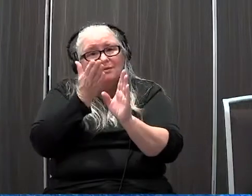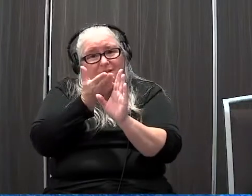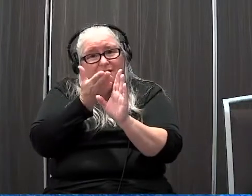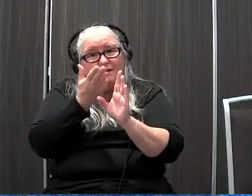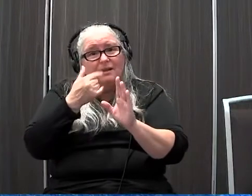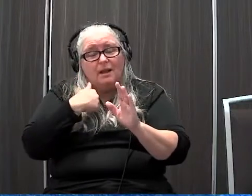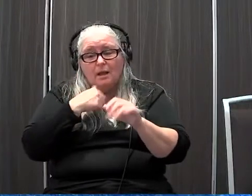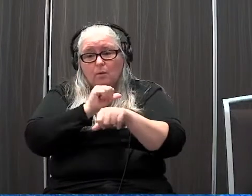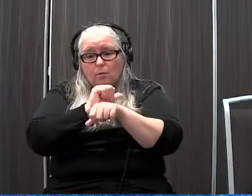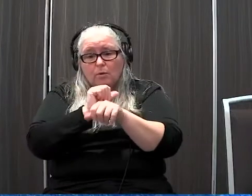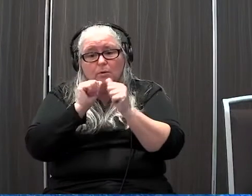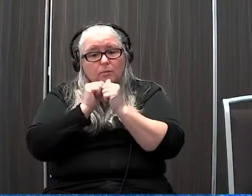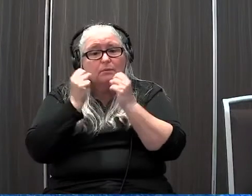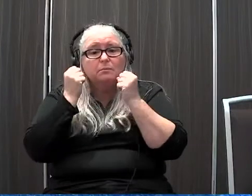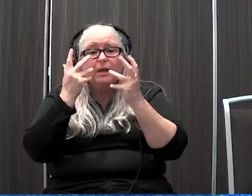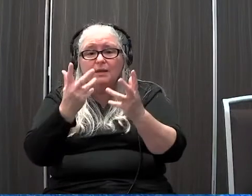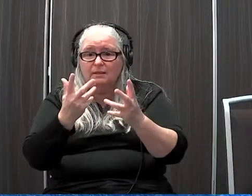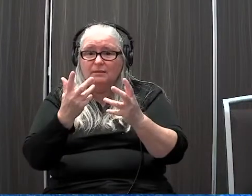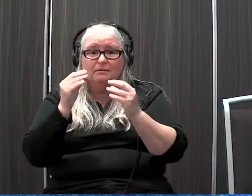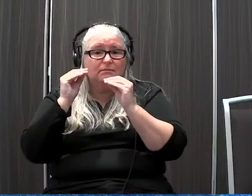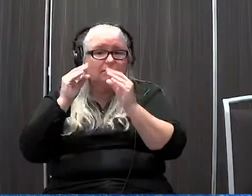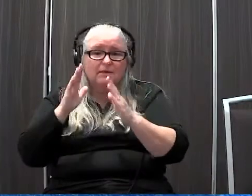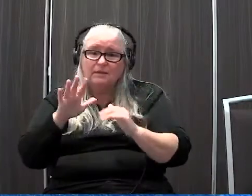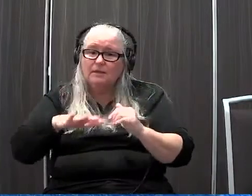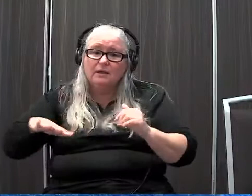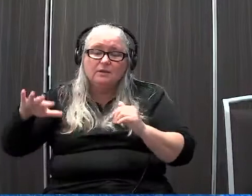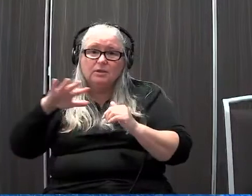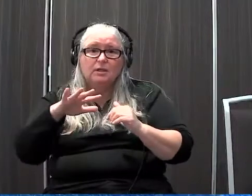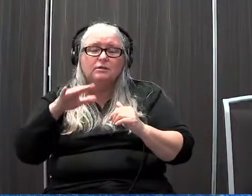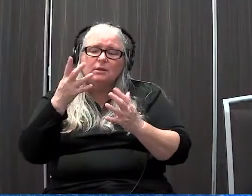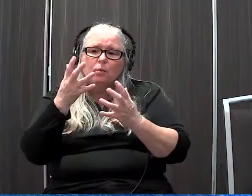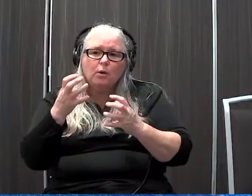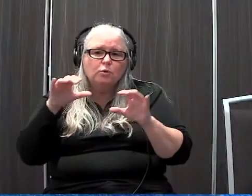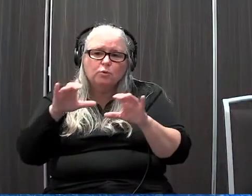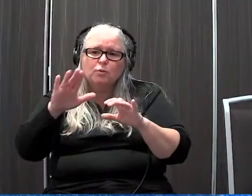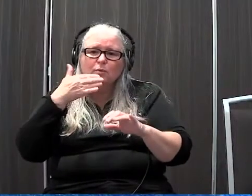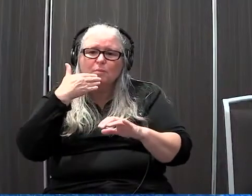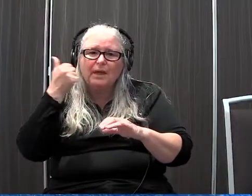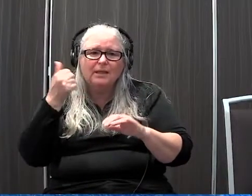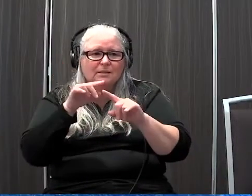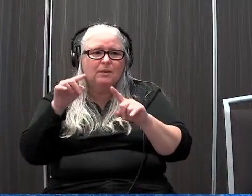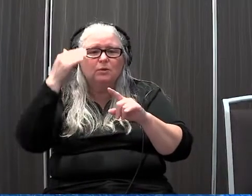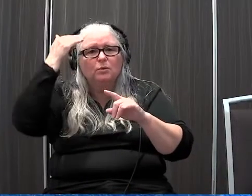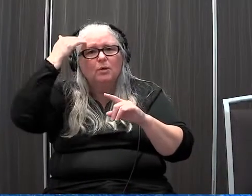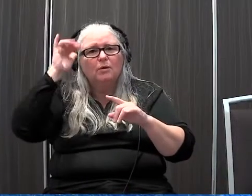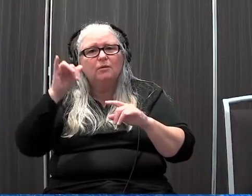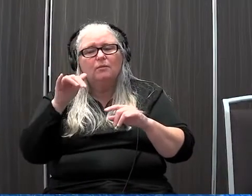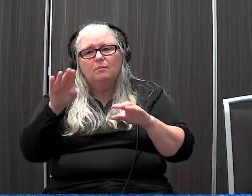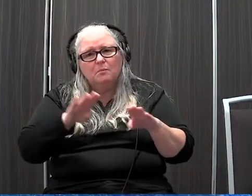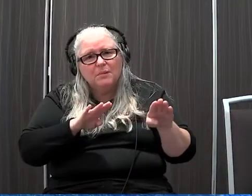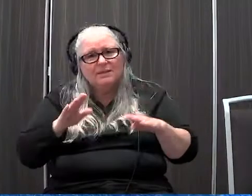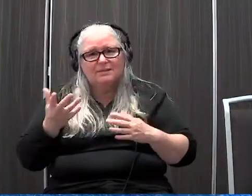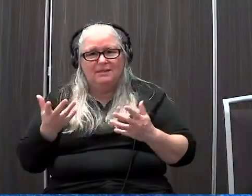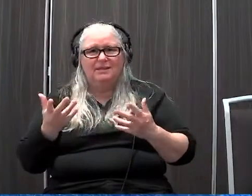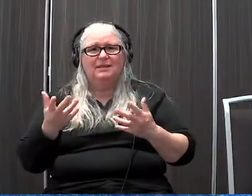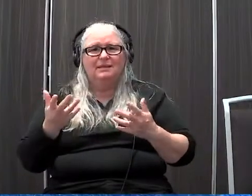with, they all want to do the best for their students, but we know that educators are extremely busy and there's a lot of time constraints. So I thought it would